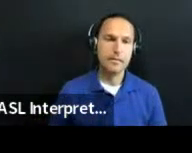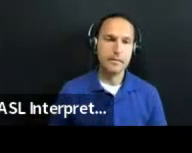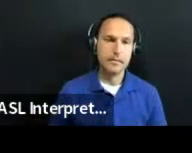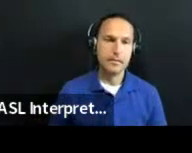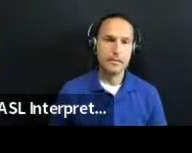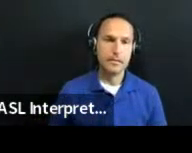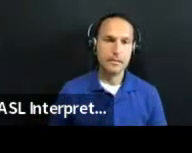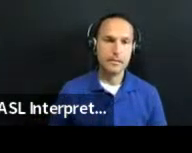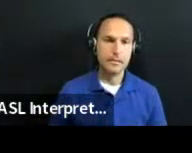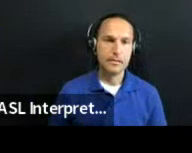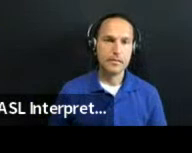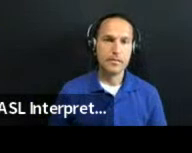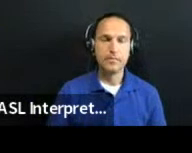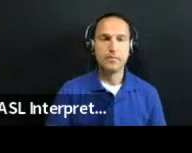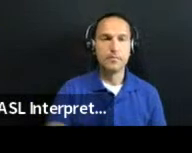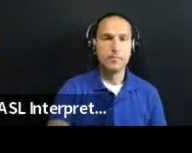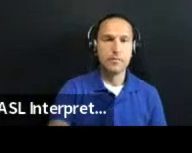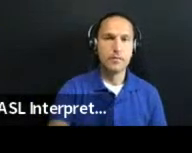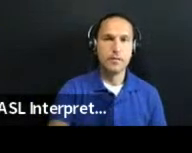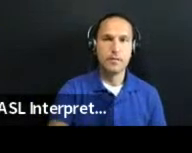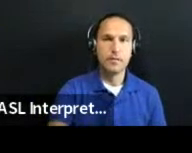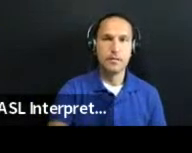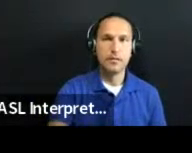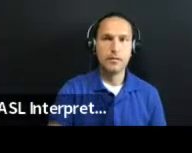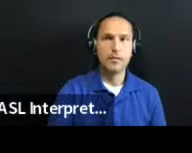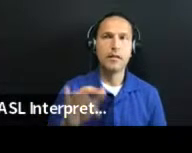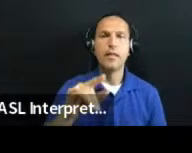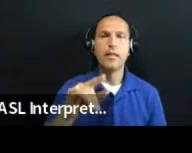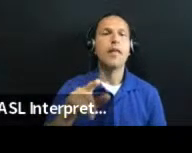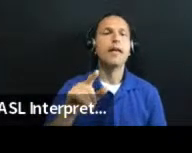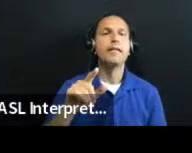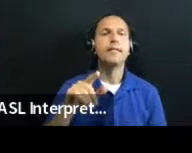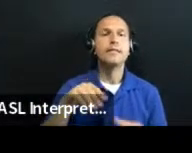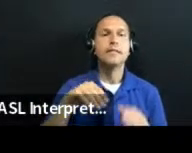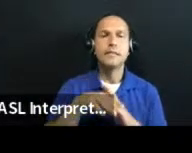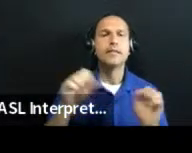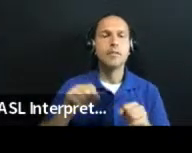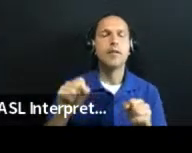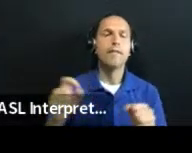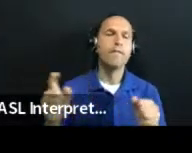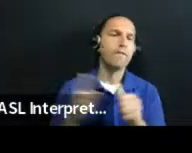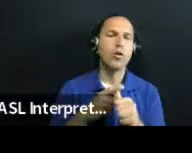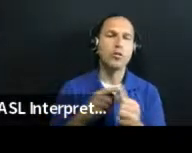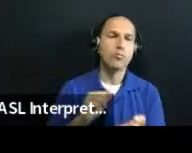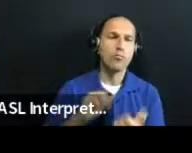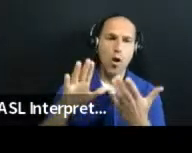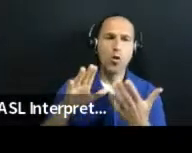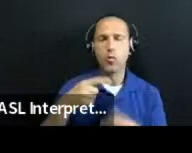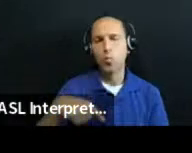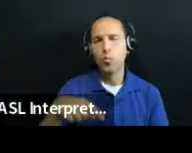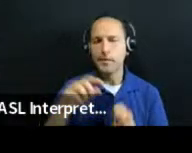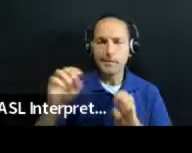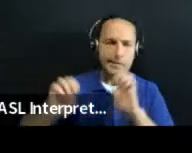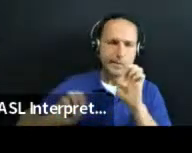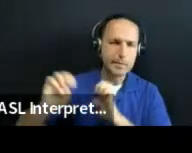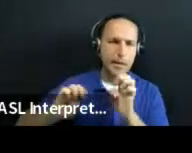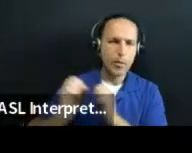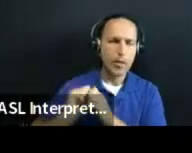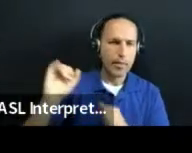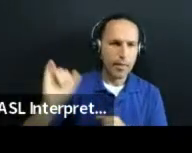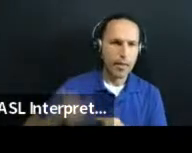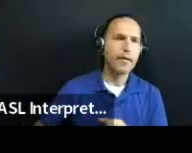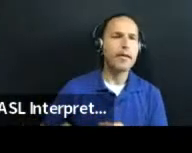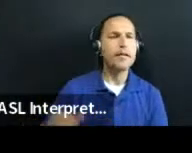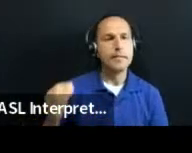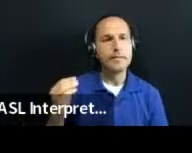All right, so accessibility first approach. This is something that we've been experimenting with. And by